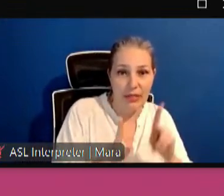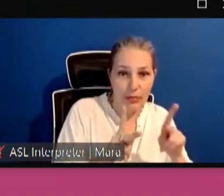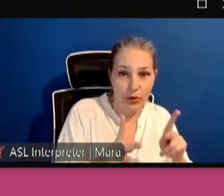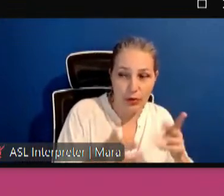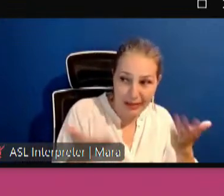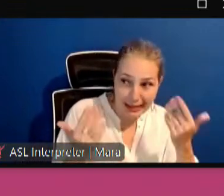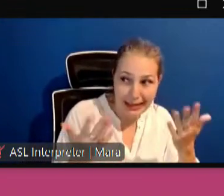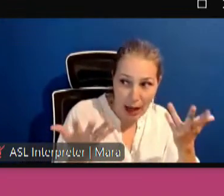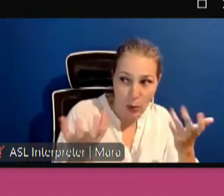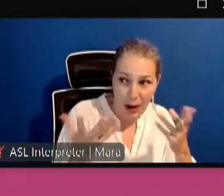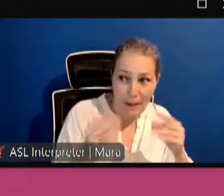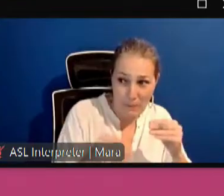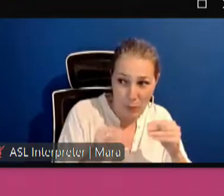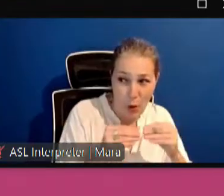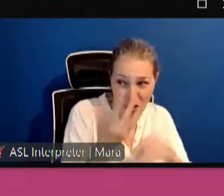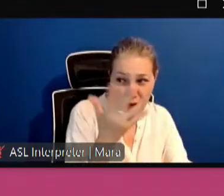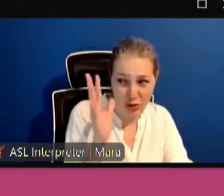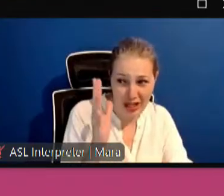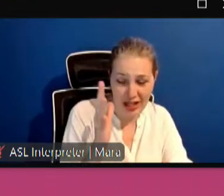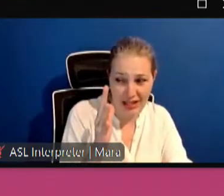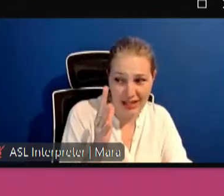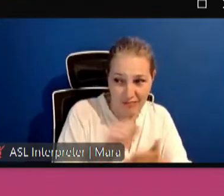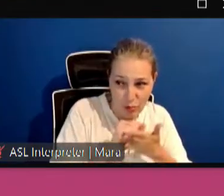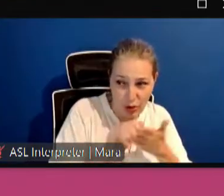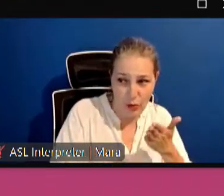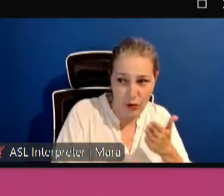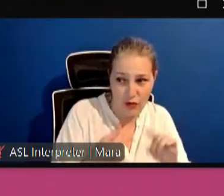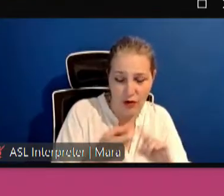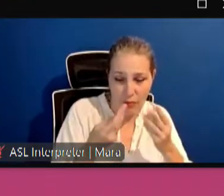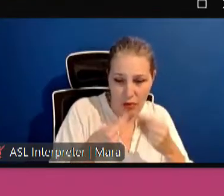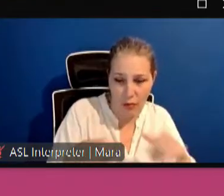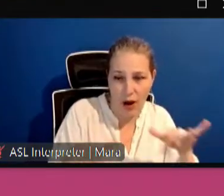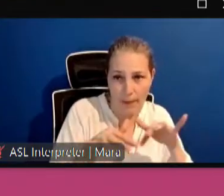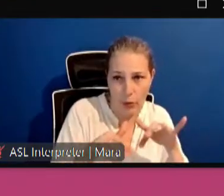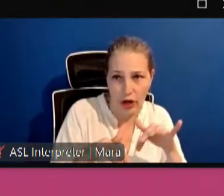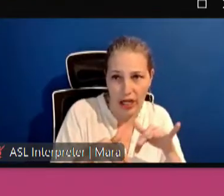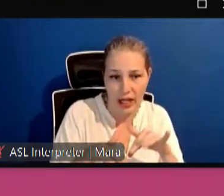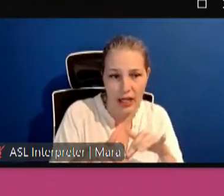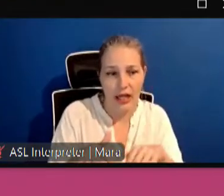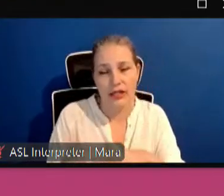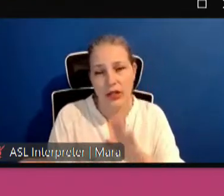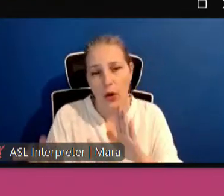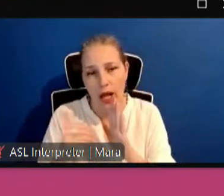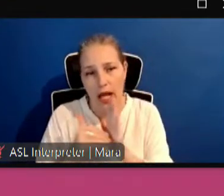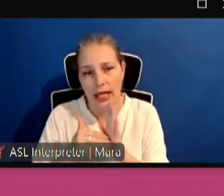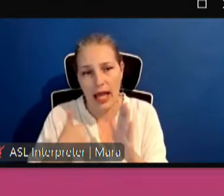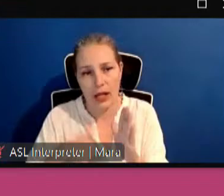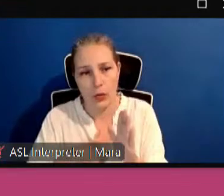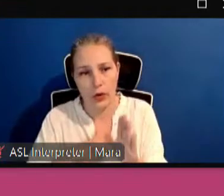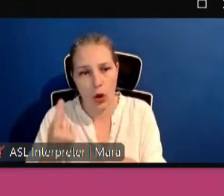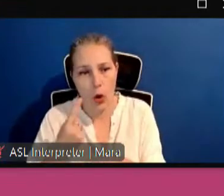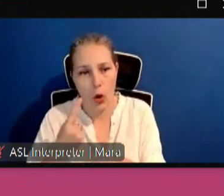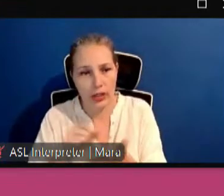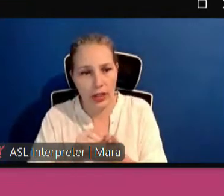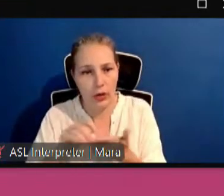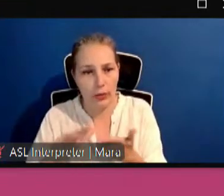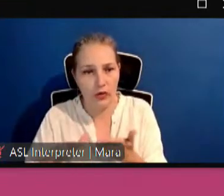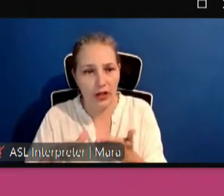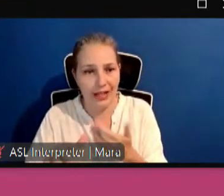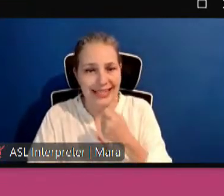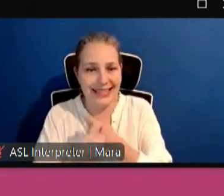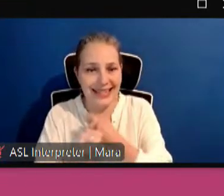removed from their property. And again, we are only removing hazard